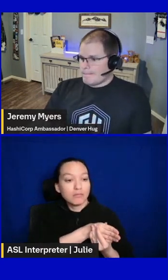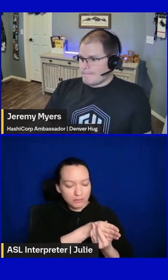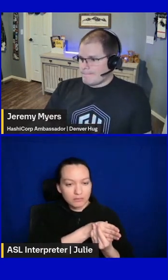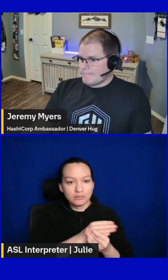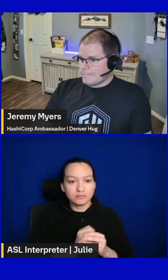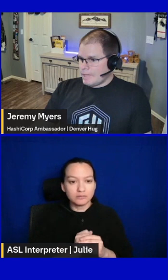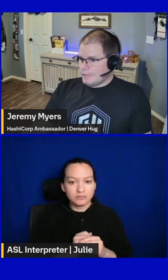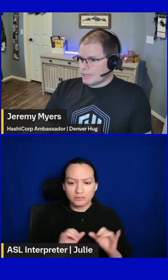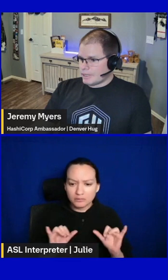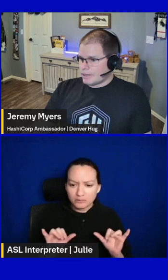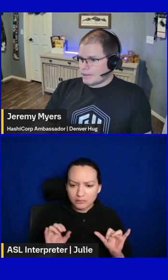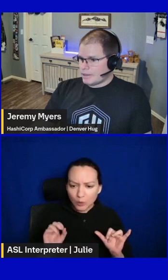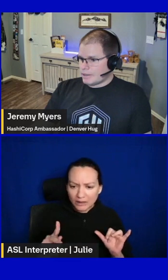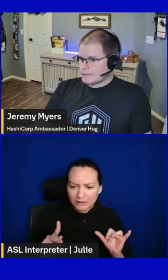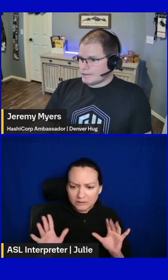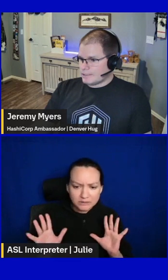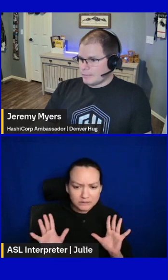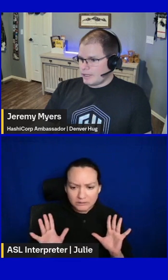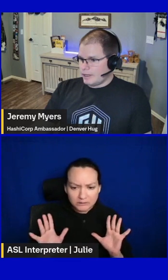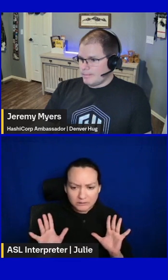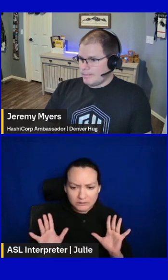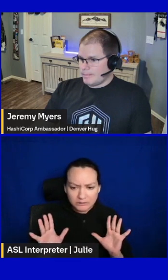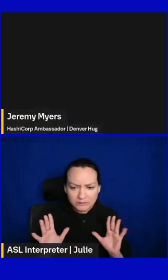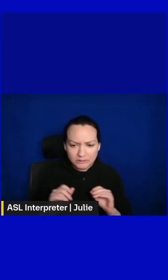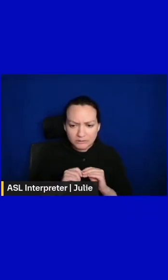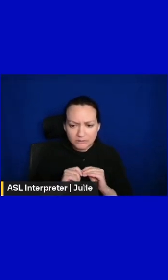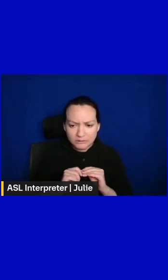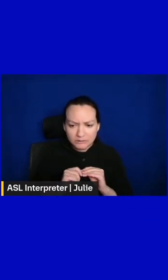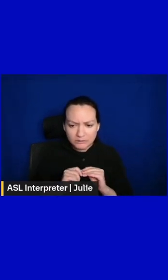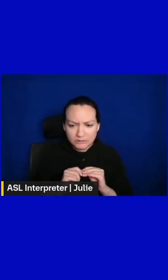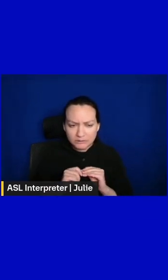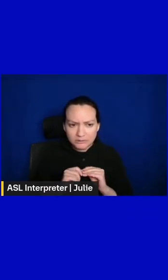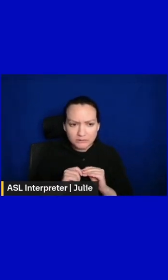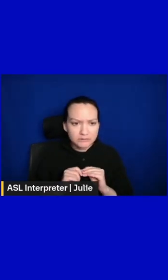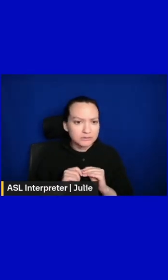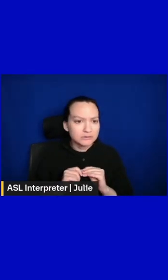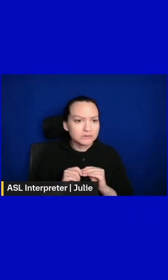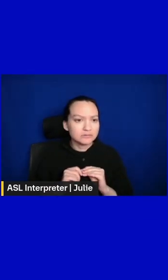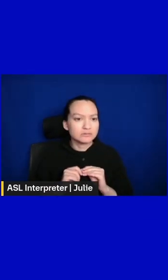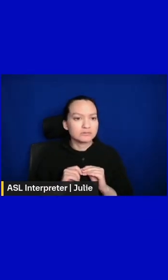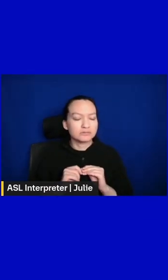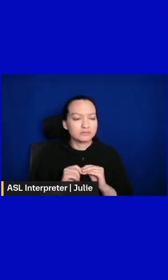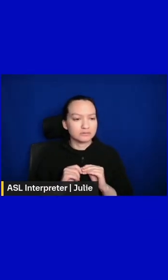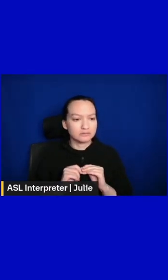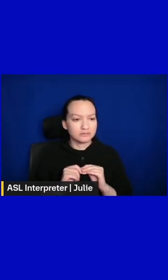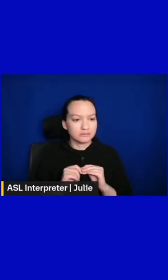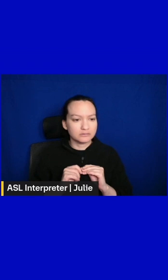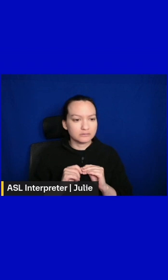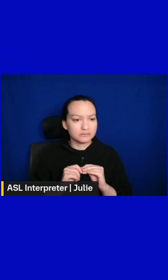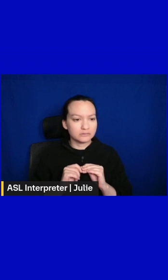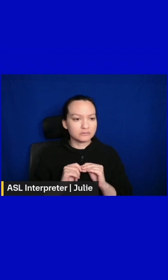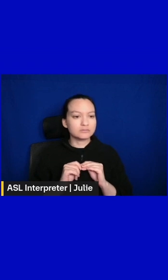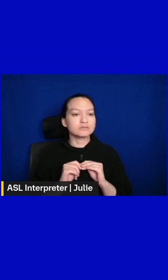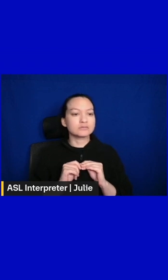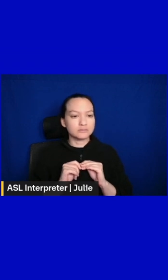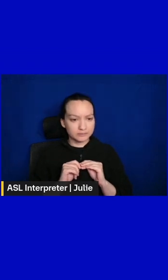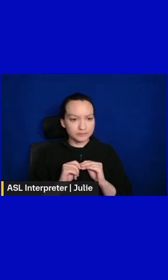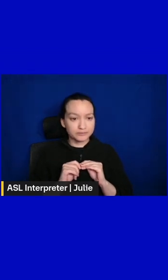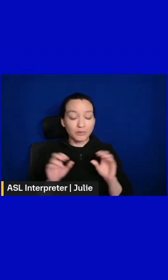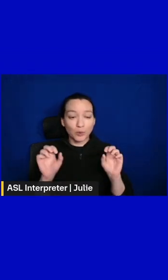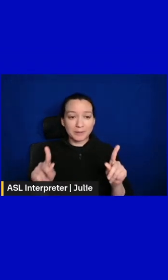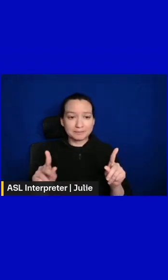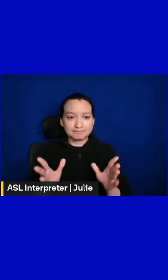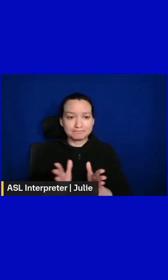Okay, I'm gonna stop cam. Okay, I'm